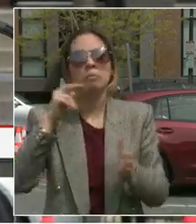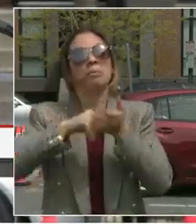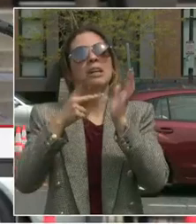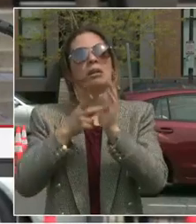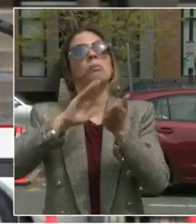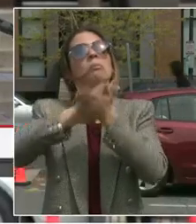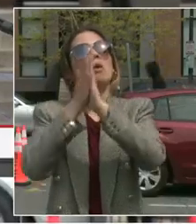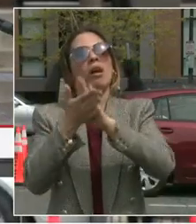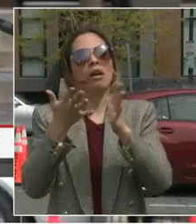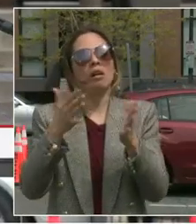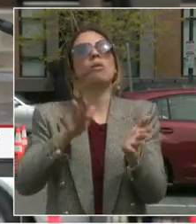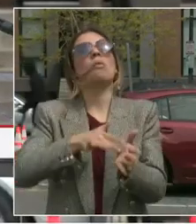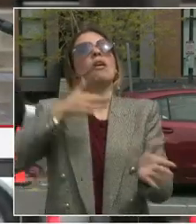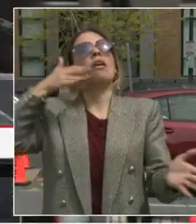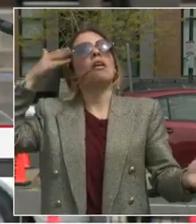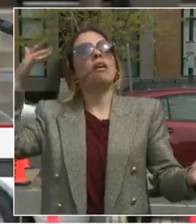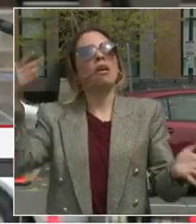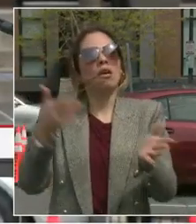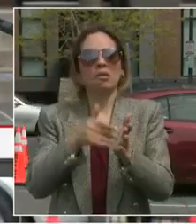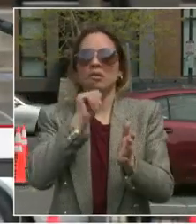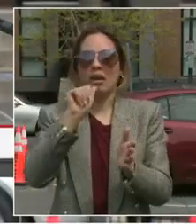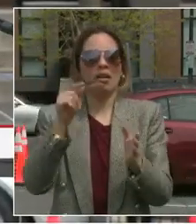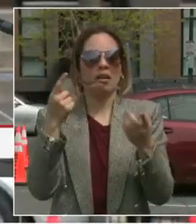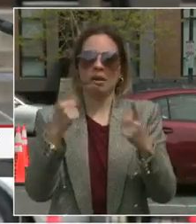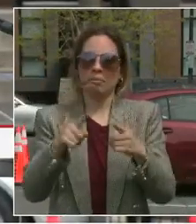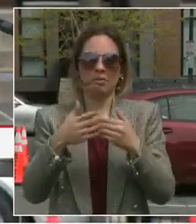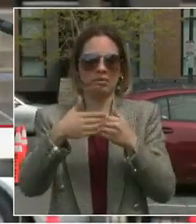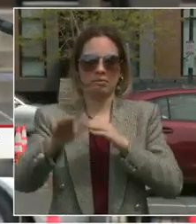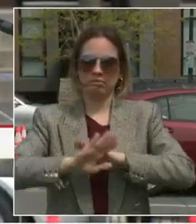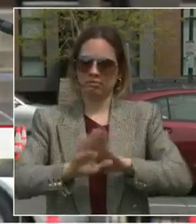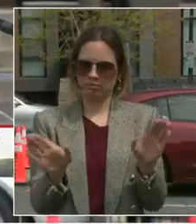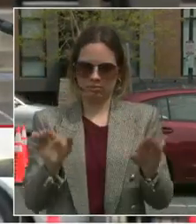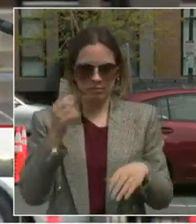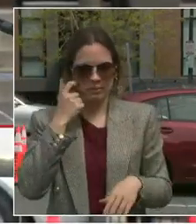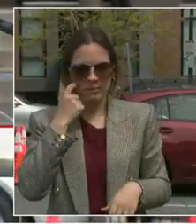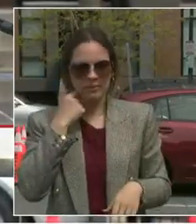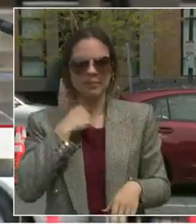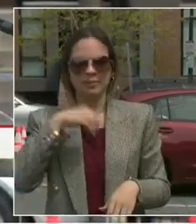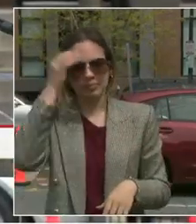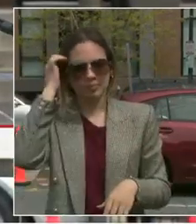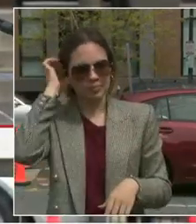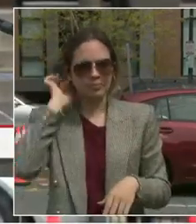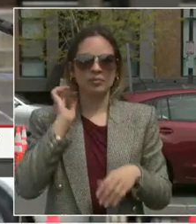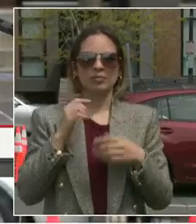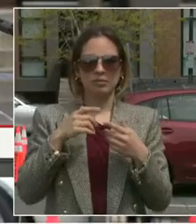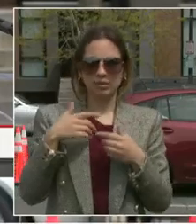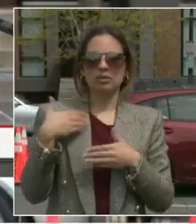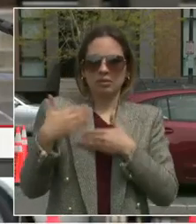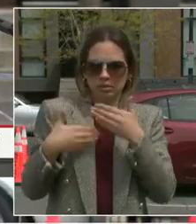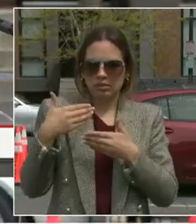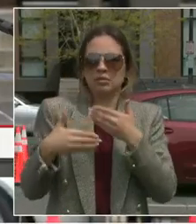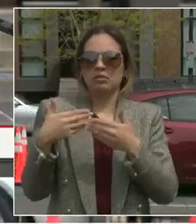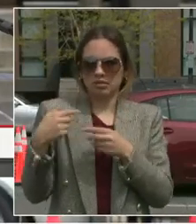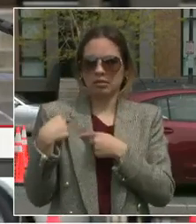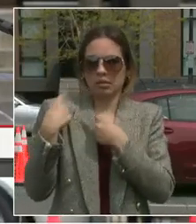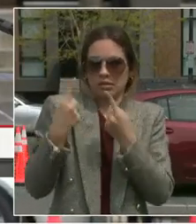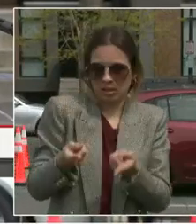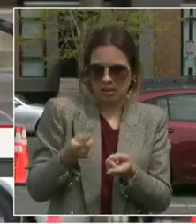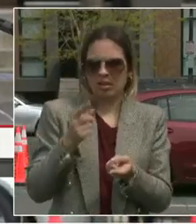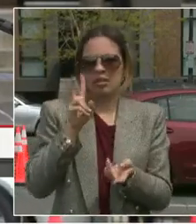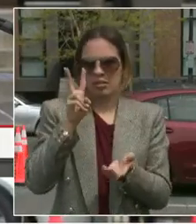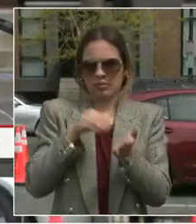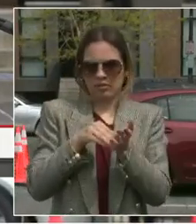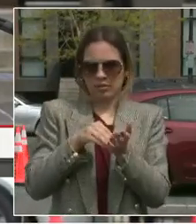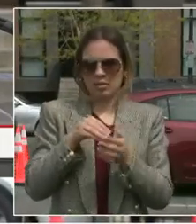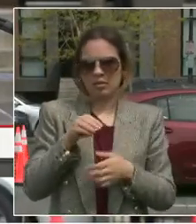households who are experiencing homelessness now is the lowest it's been since at least 2005, and that is something